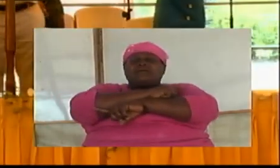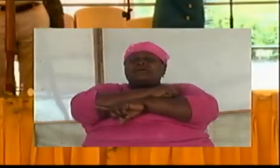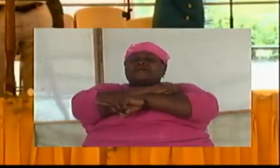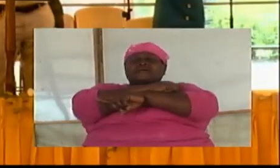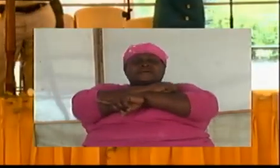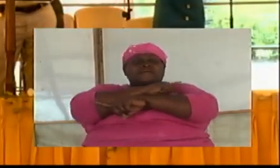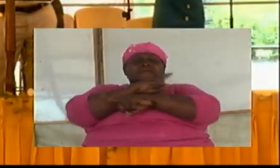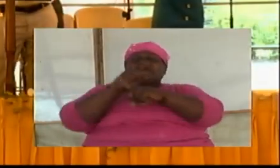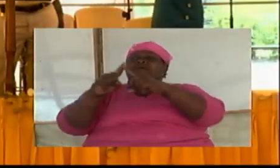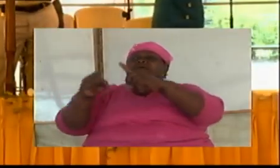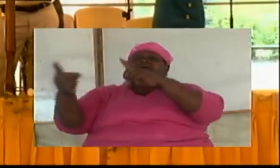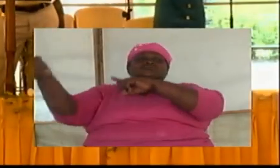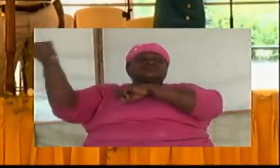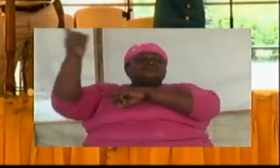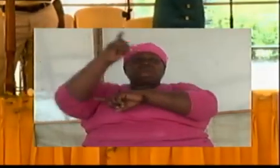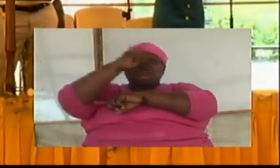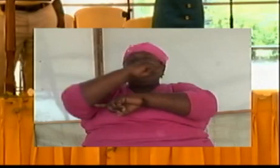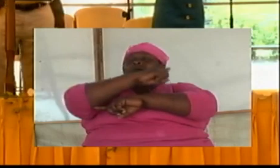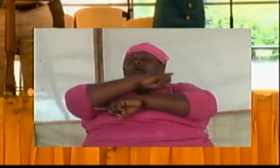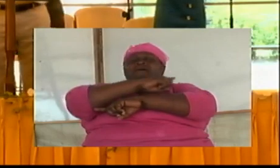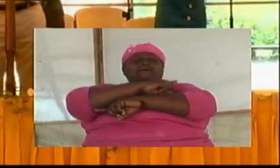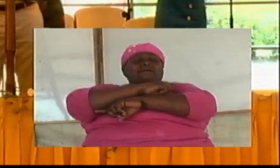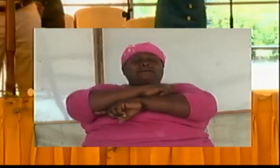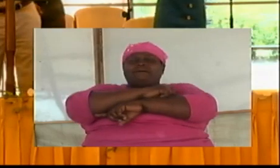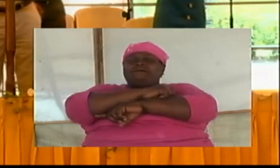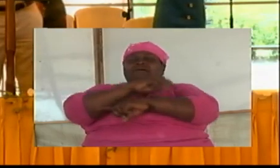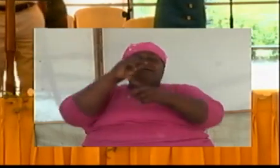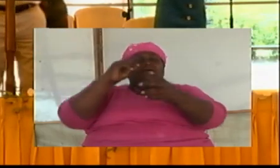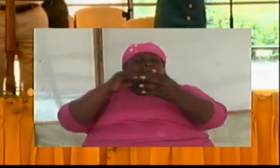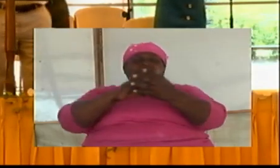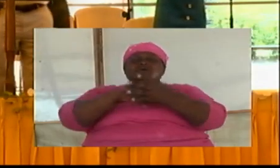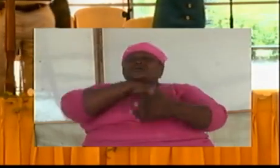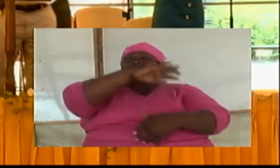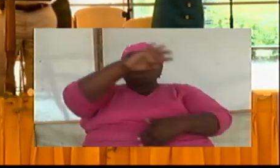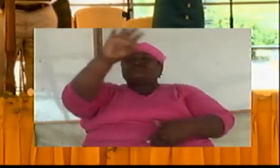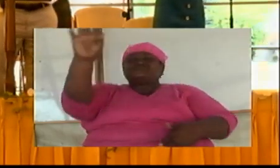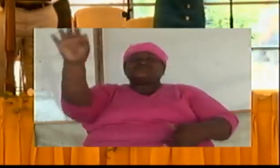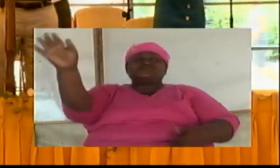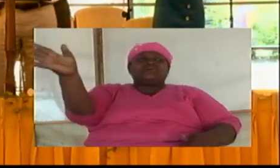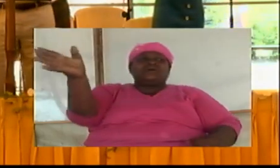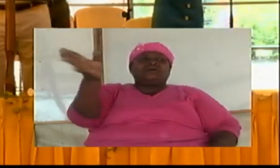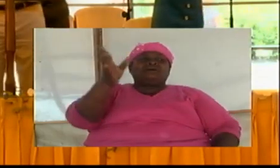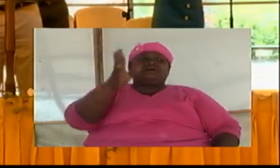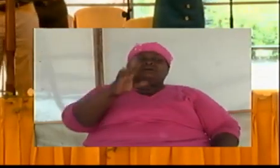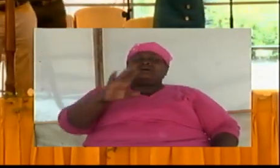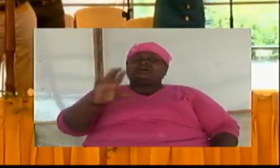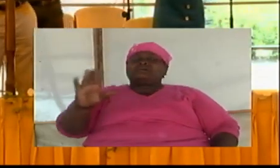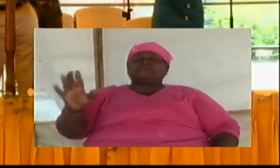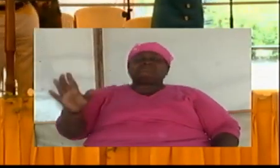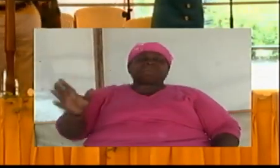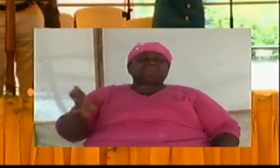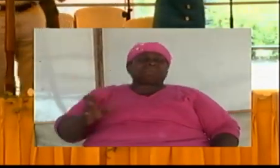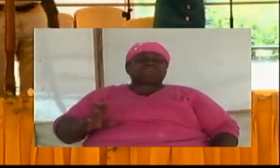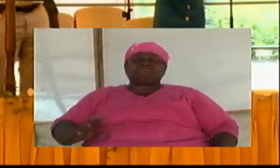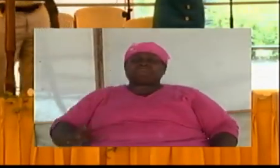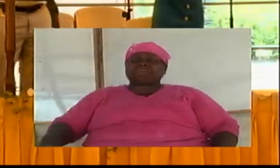It will never lose its power. The same power. Hallelujah.